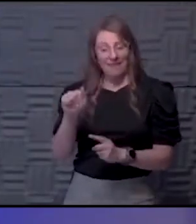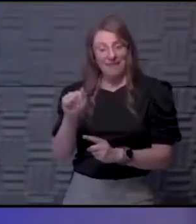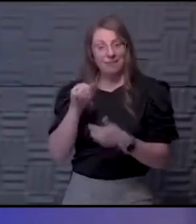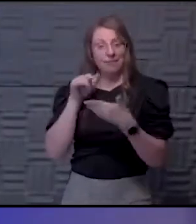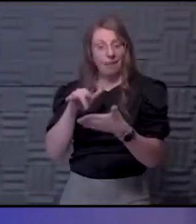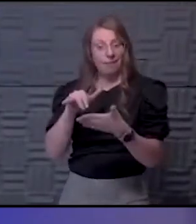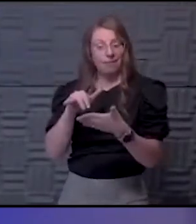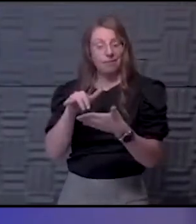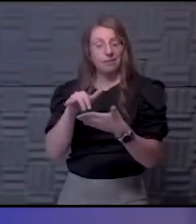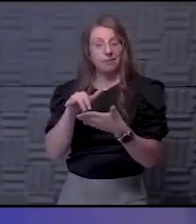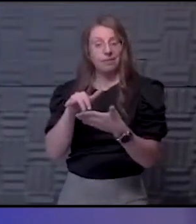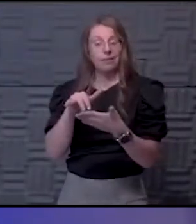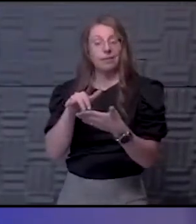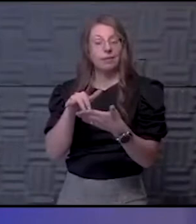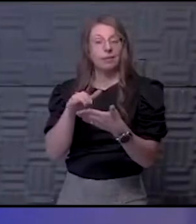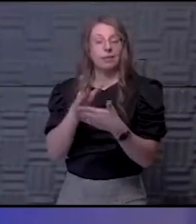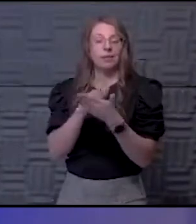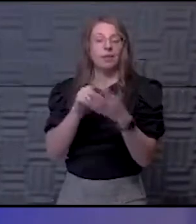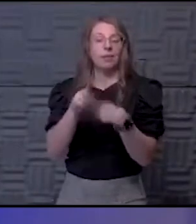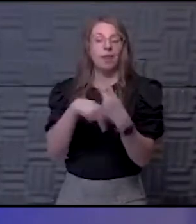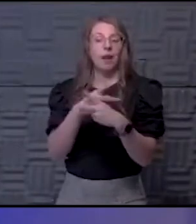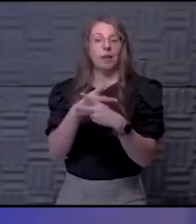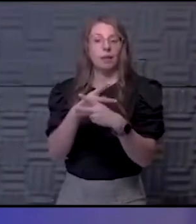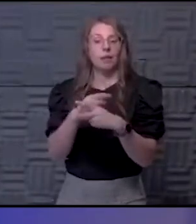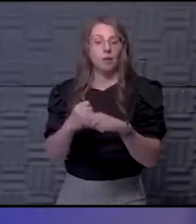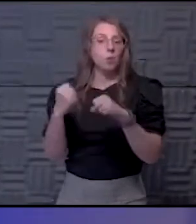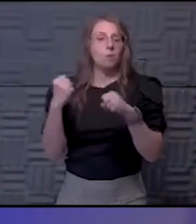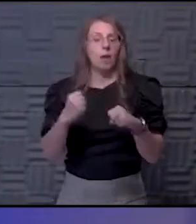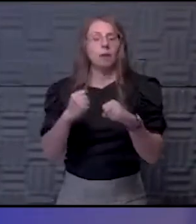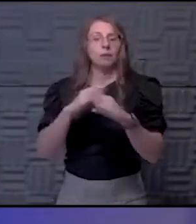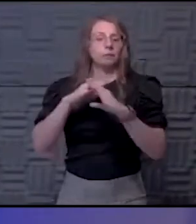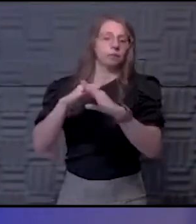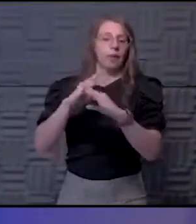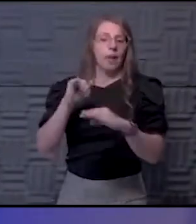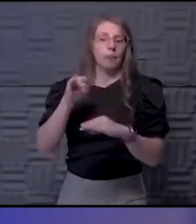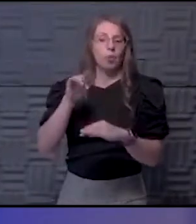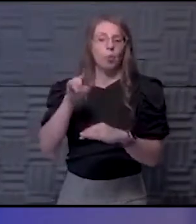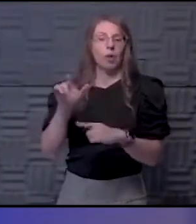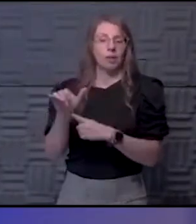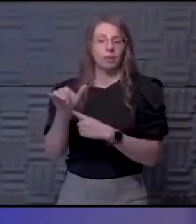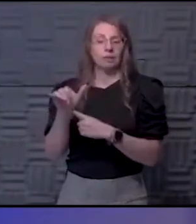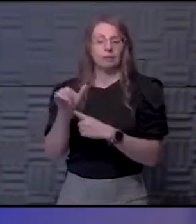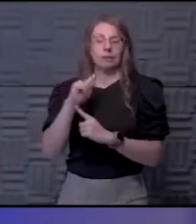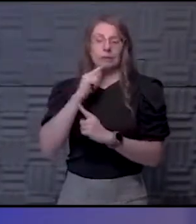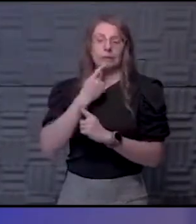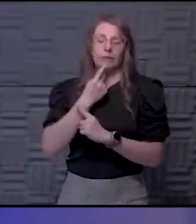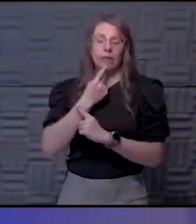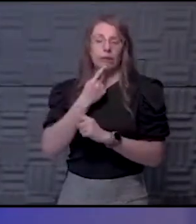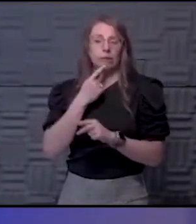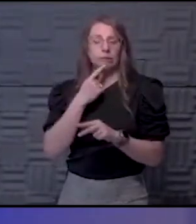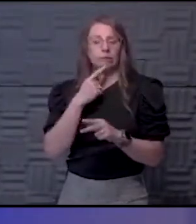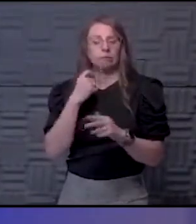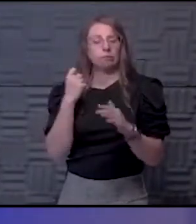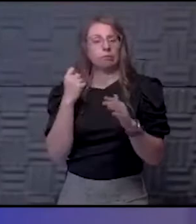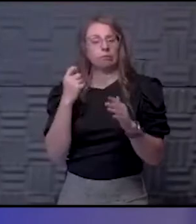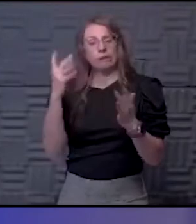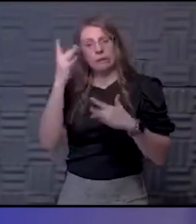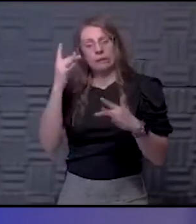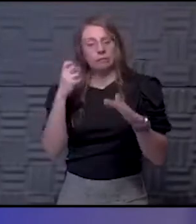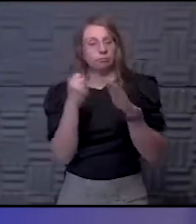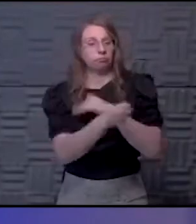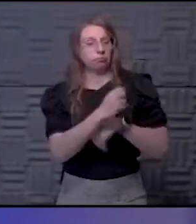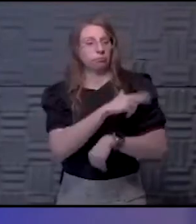studies, we will continue to have some sort of robust immunity, again, to protect against the most severe cases of disease, hospitalization, and